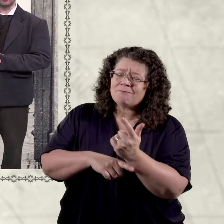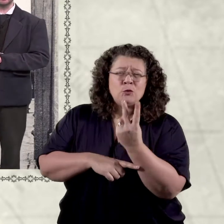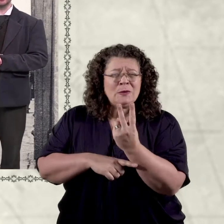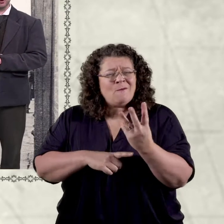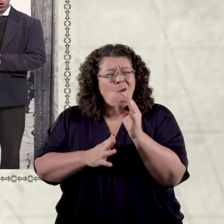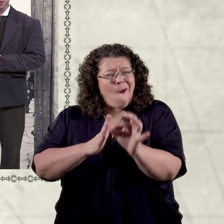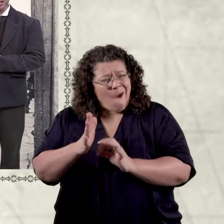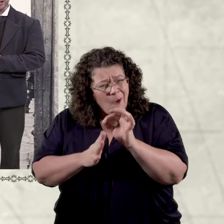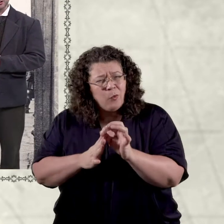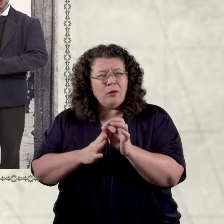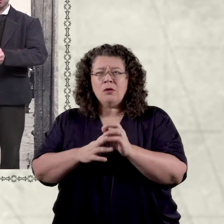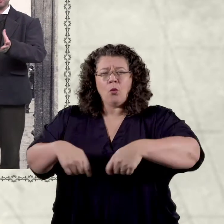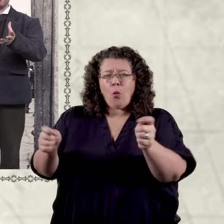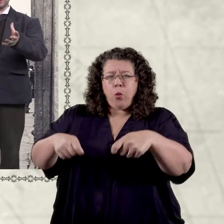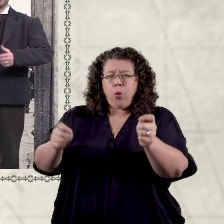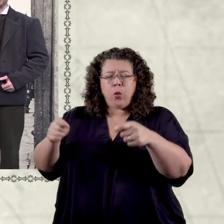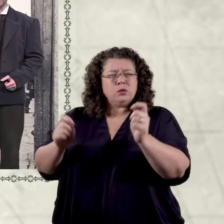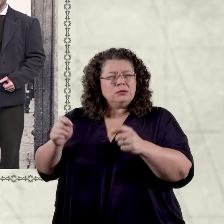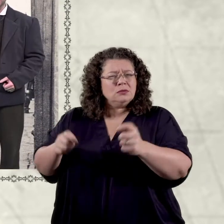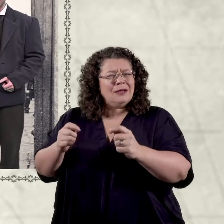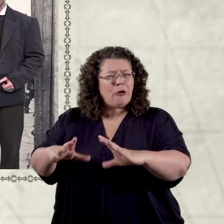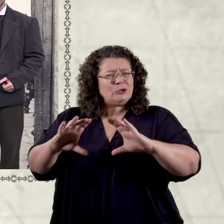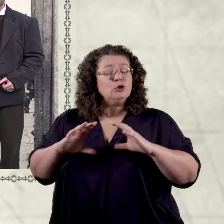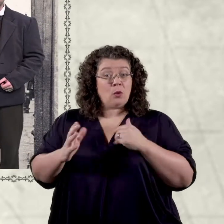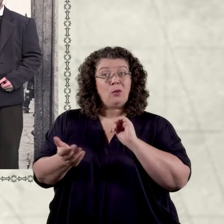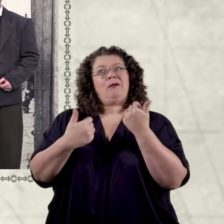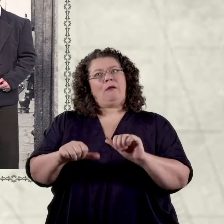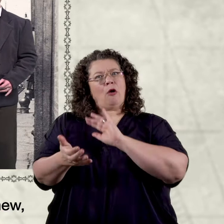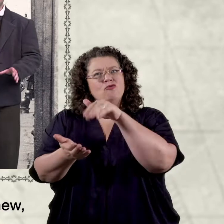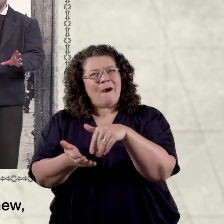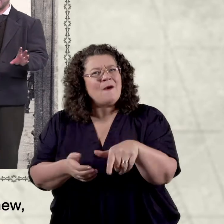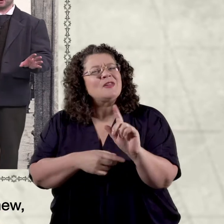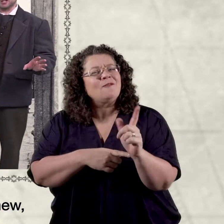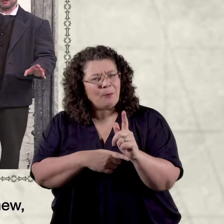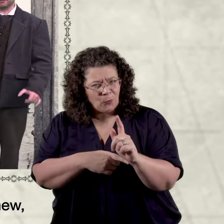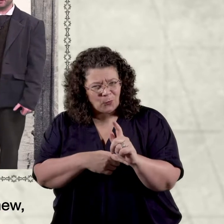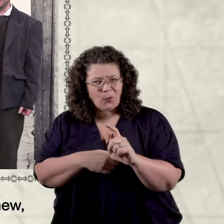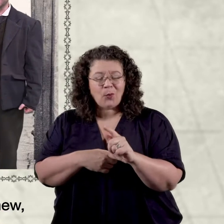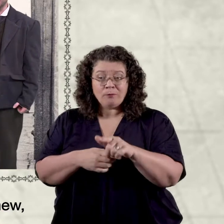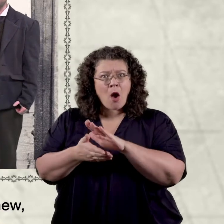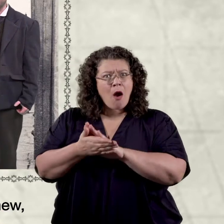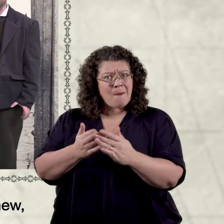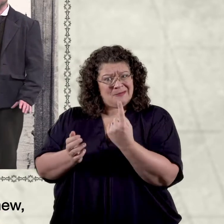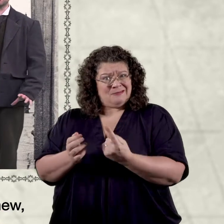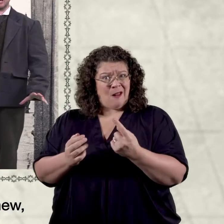24 hours on horse and carriage, we finally arrived at Liverpool Harbour. And the harbour itself in